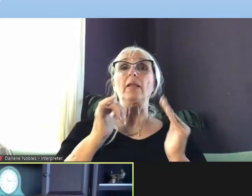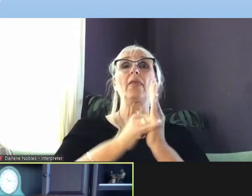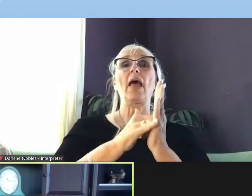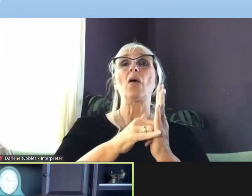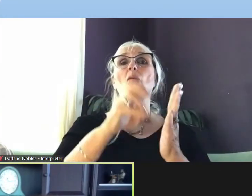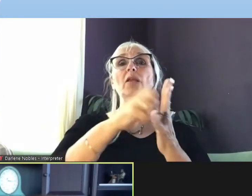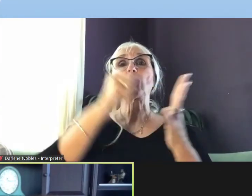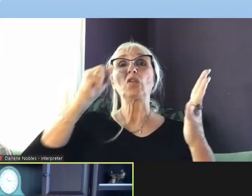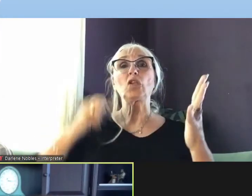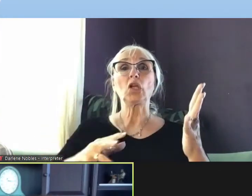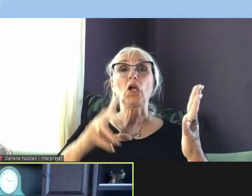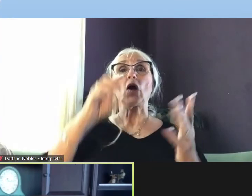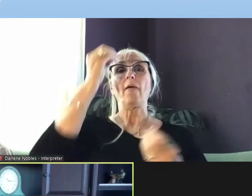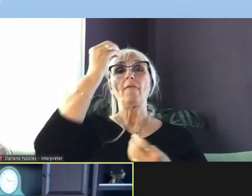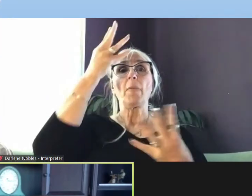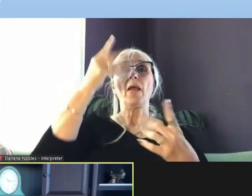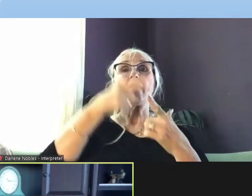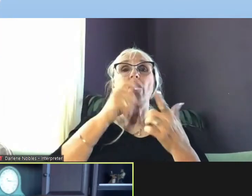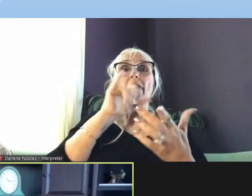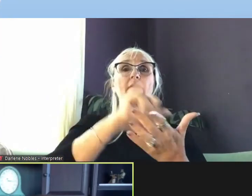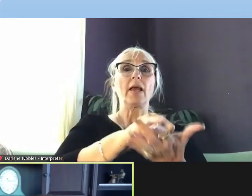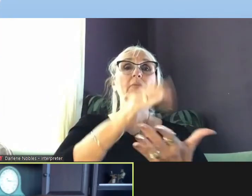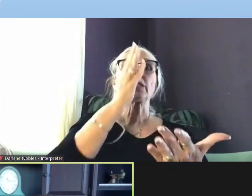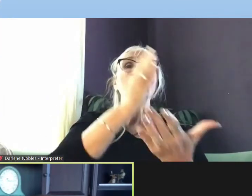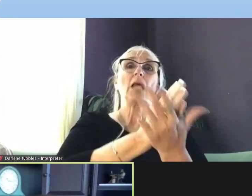that repository to stop the excessive fees.